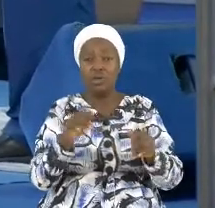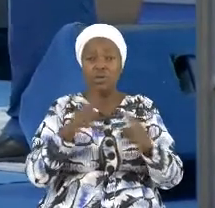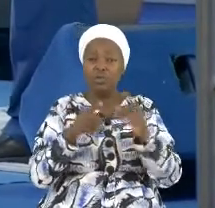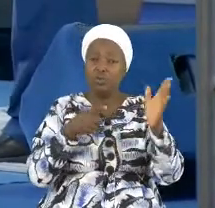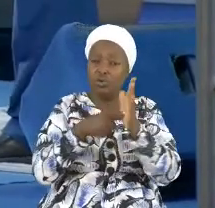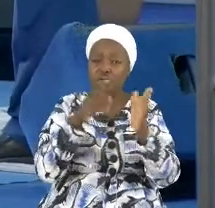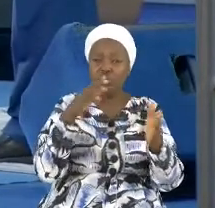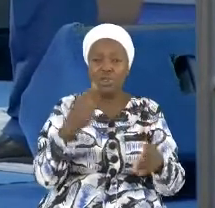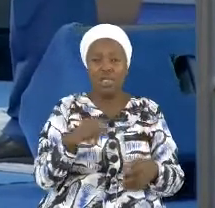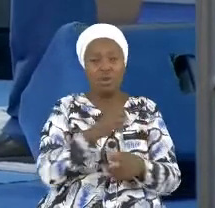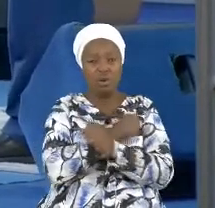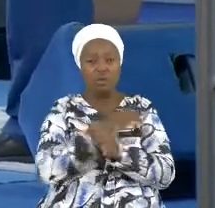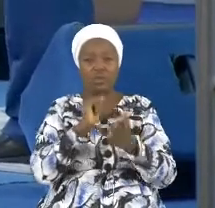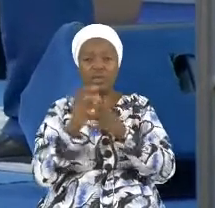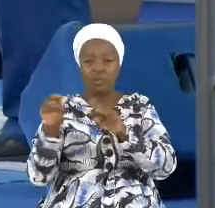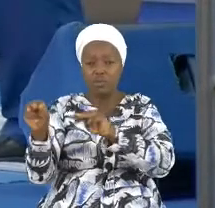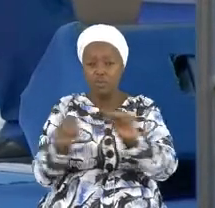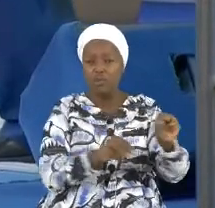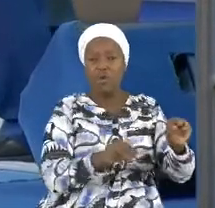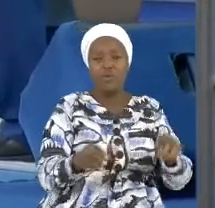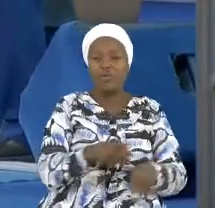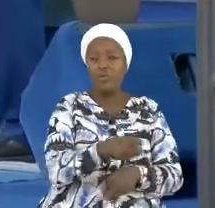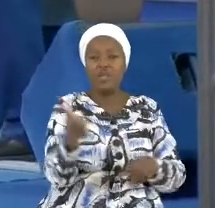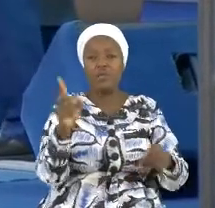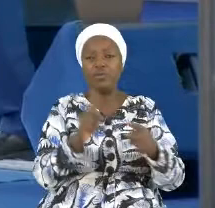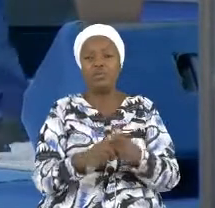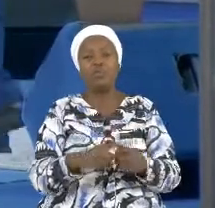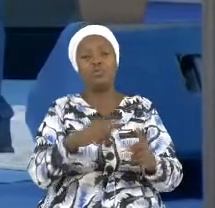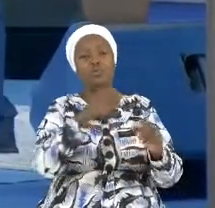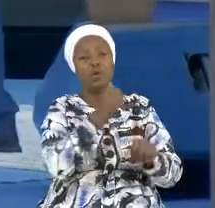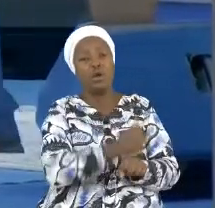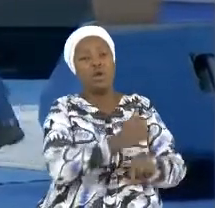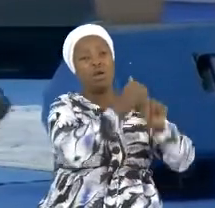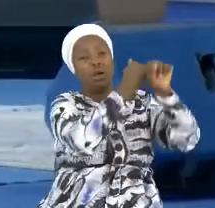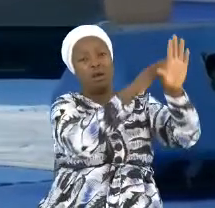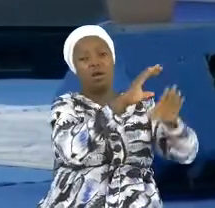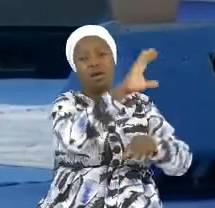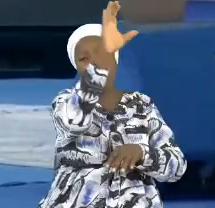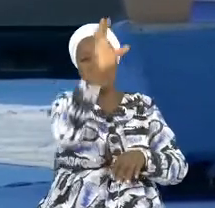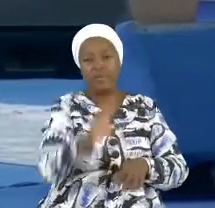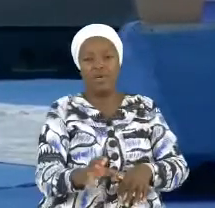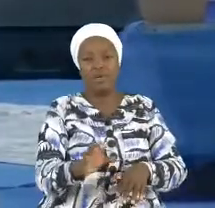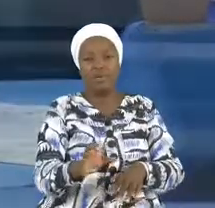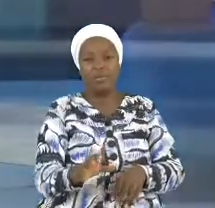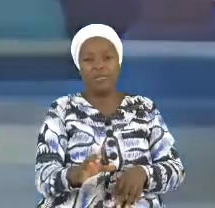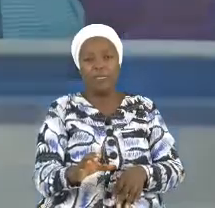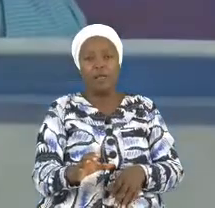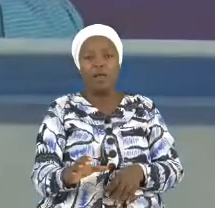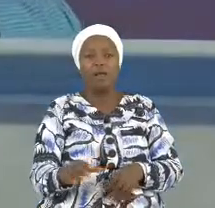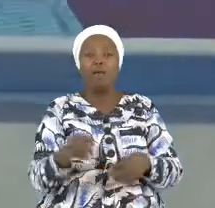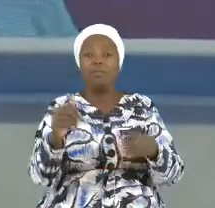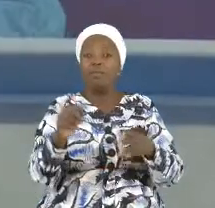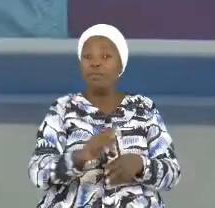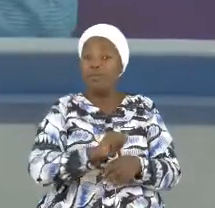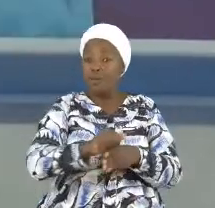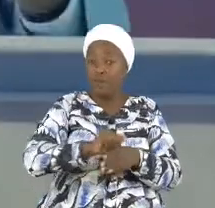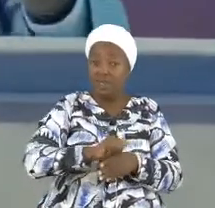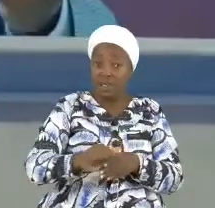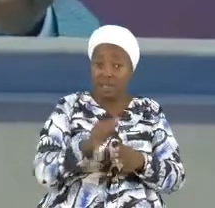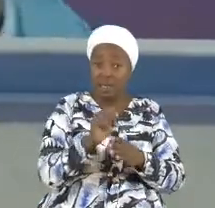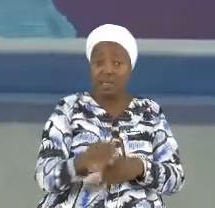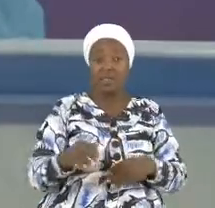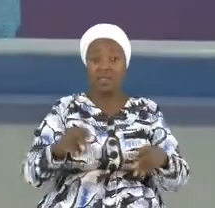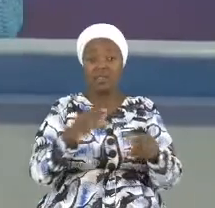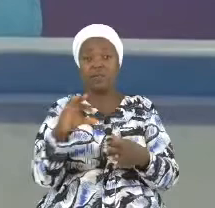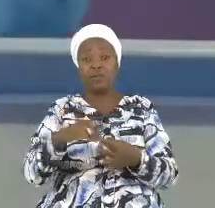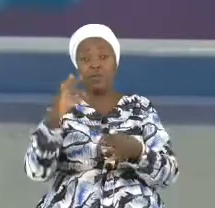drive them to Calvary. Practical, spiritual, tangible,